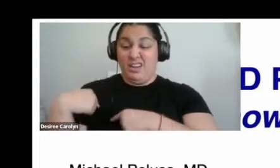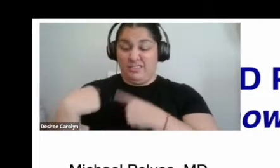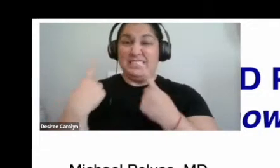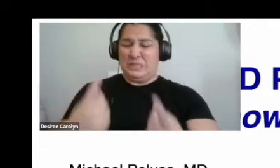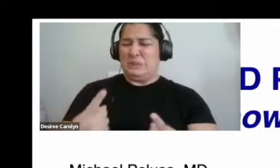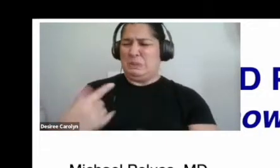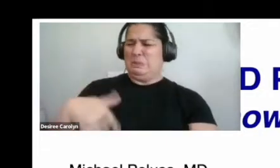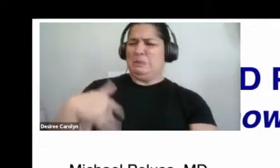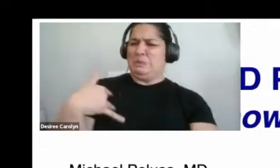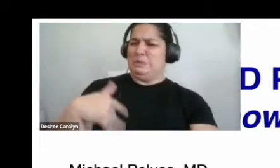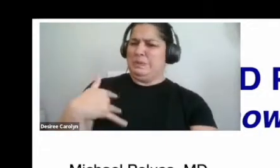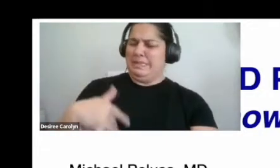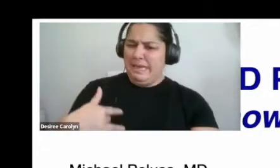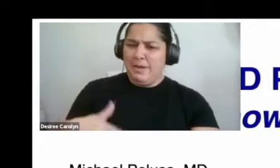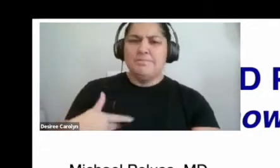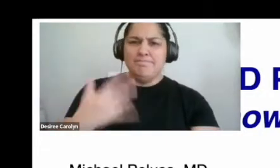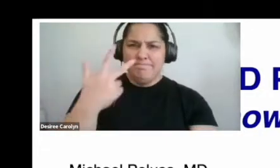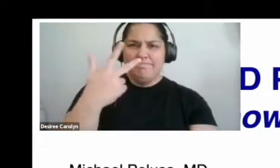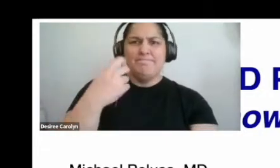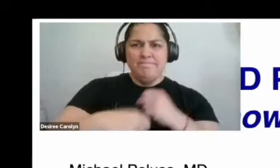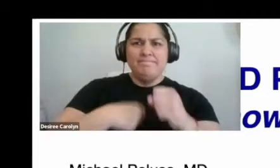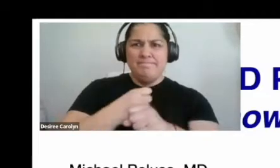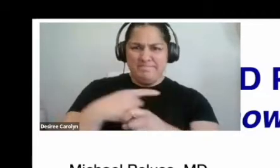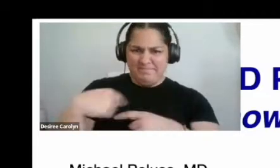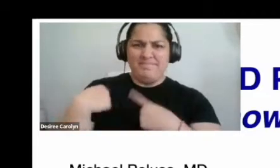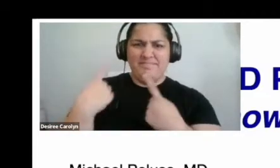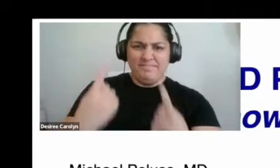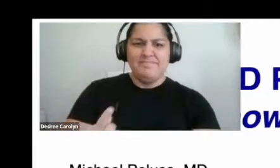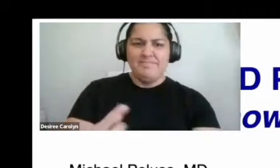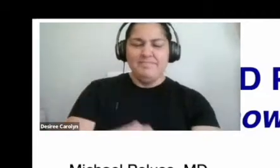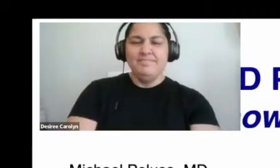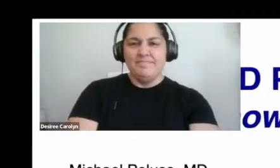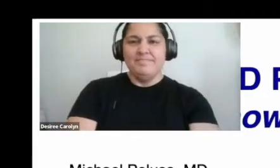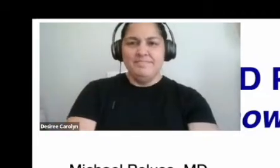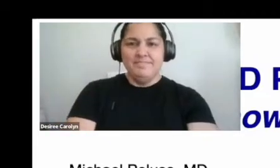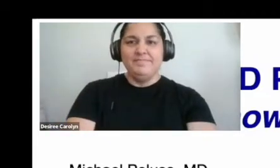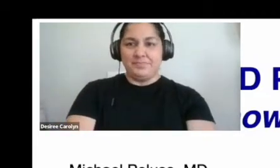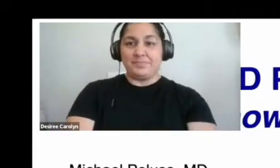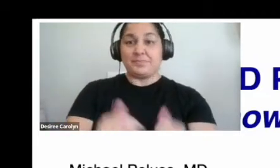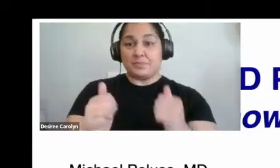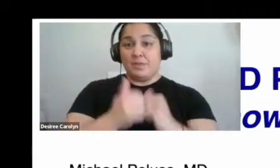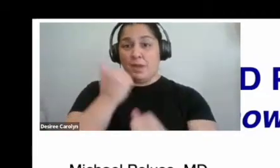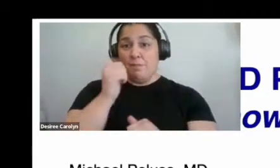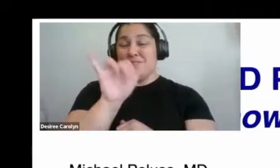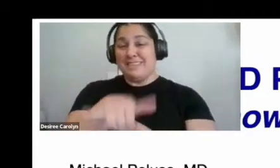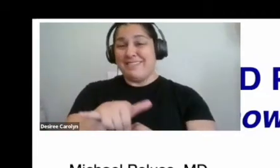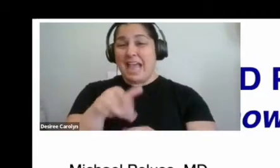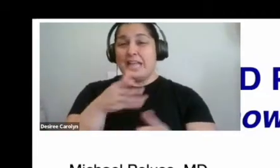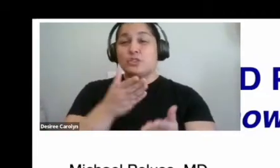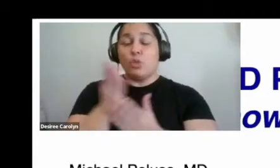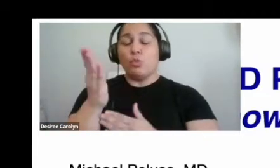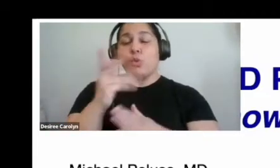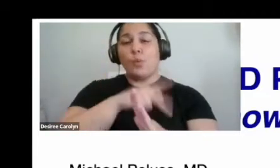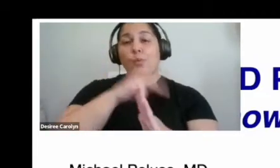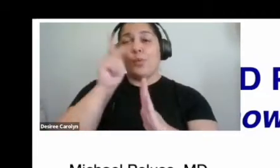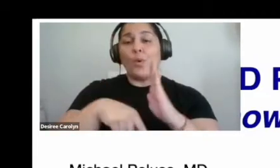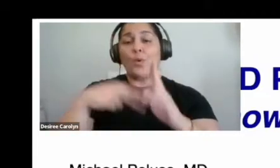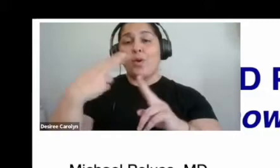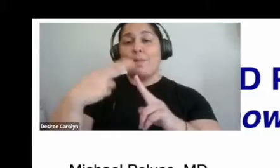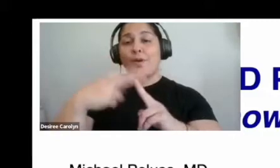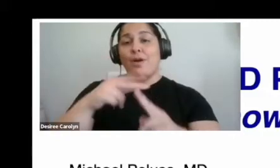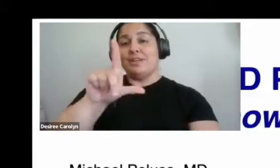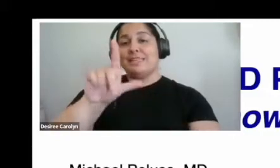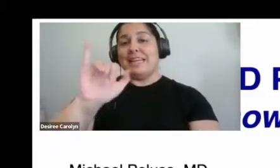time has passed. And most of this has been in a program called LINC, which follows